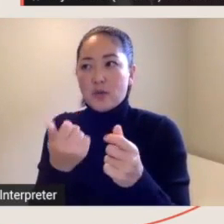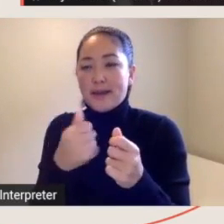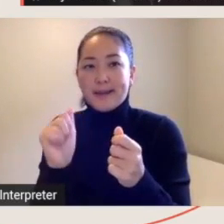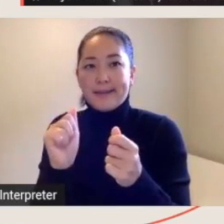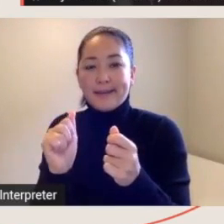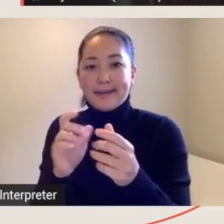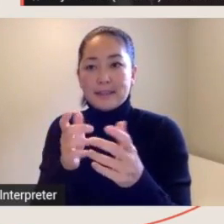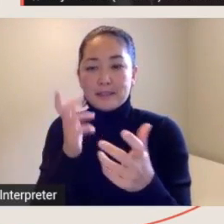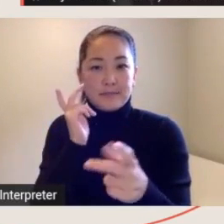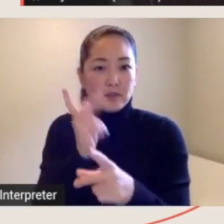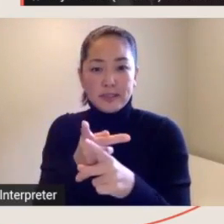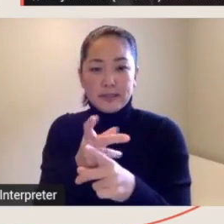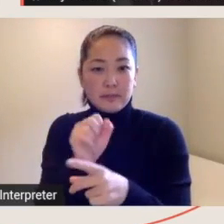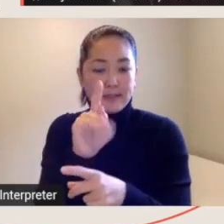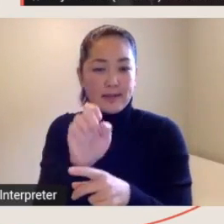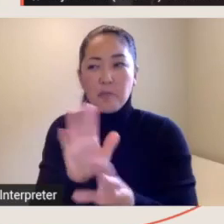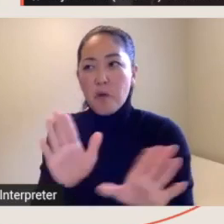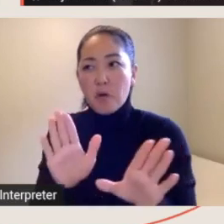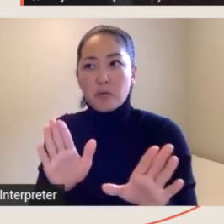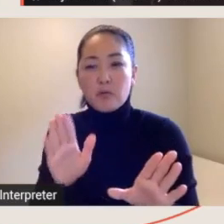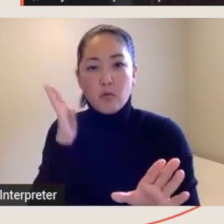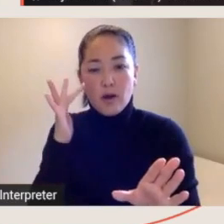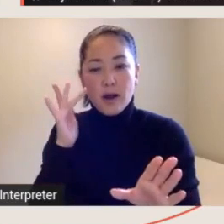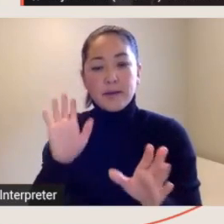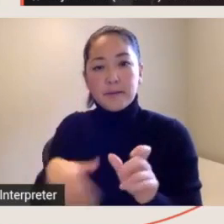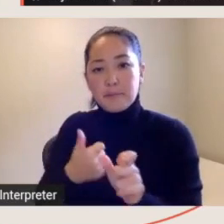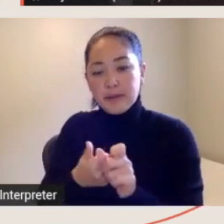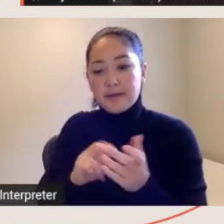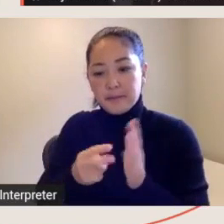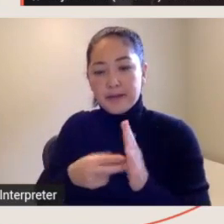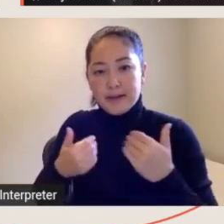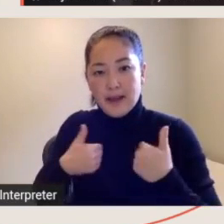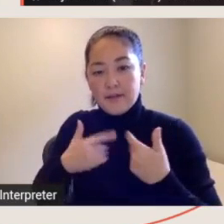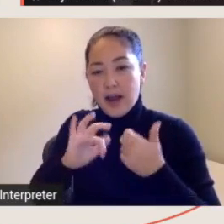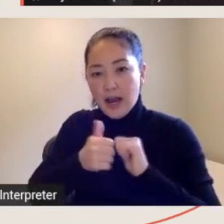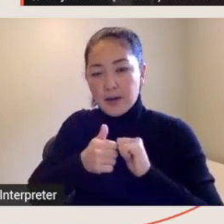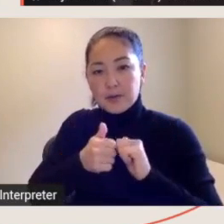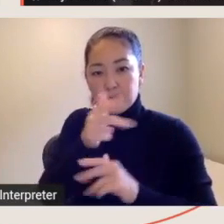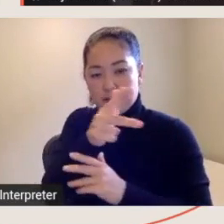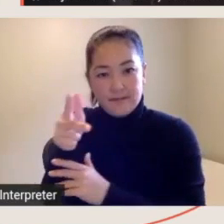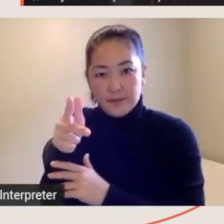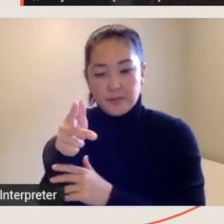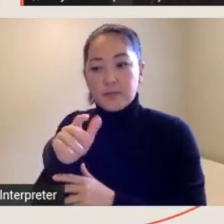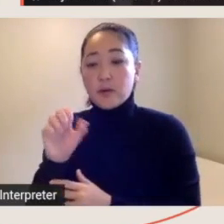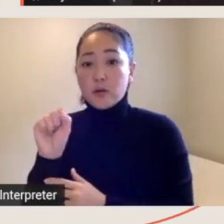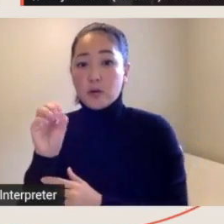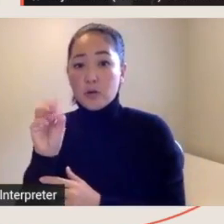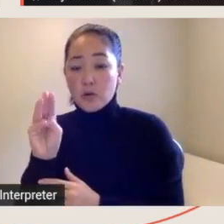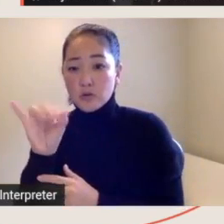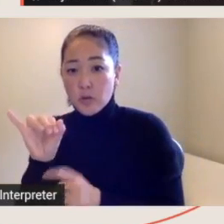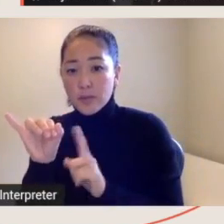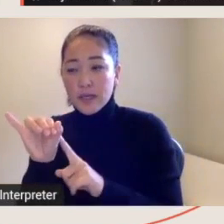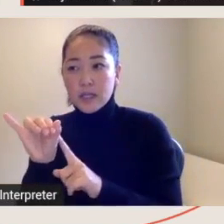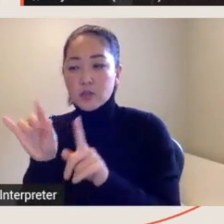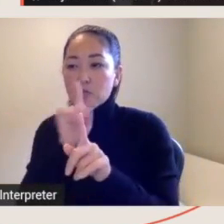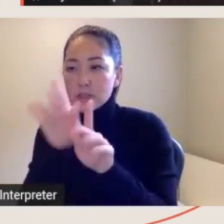very intentionally. And again, Somi is such a potent